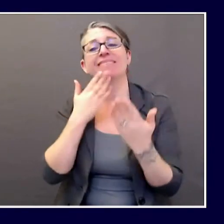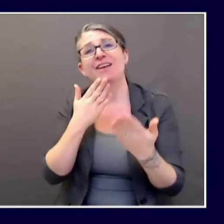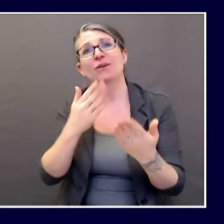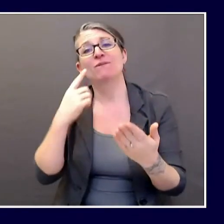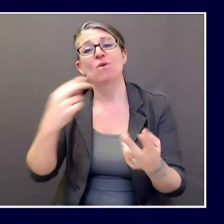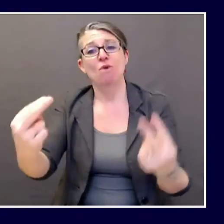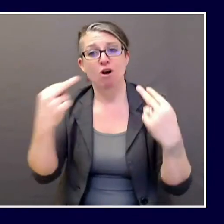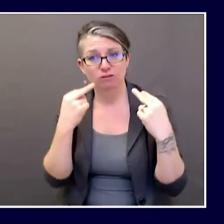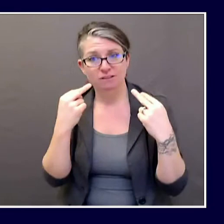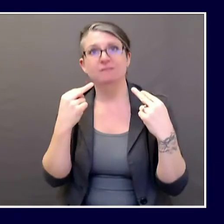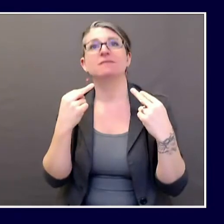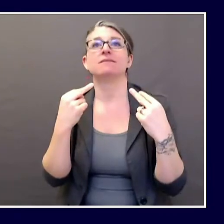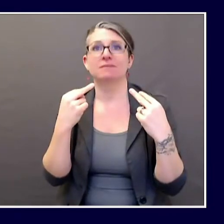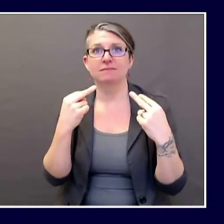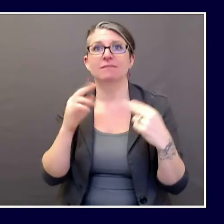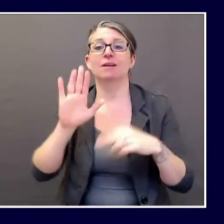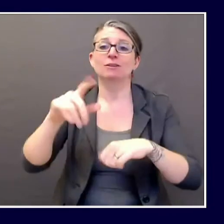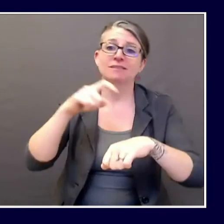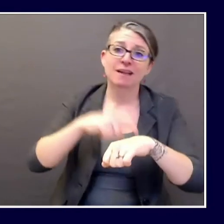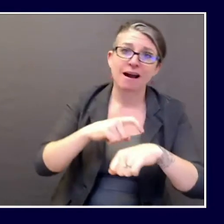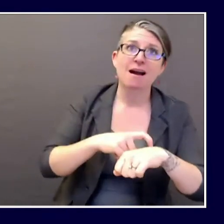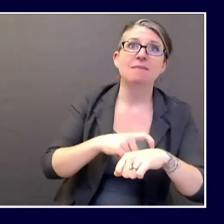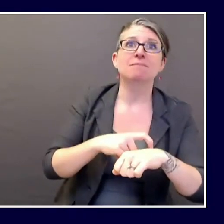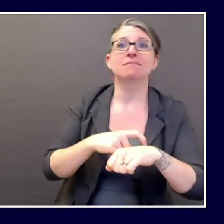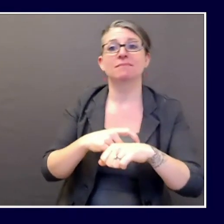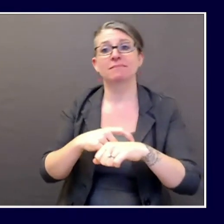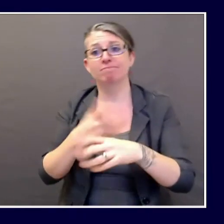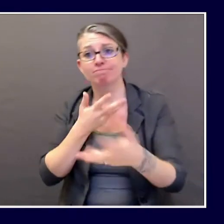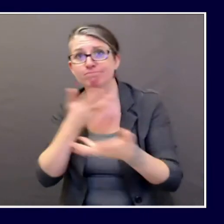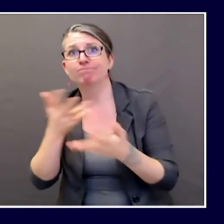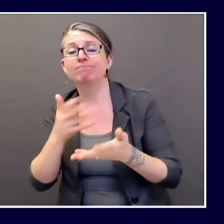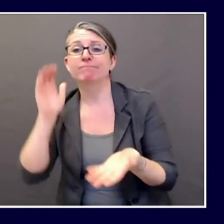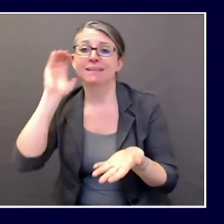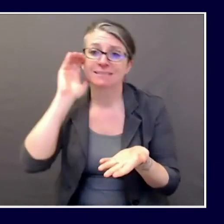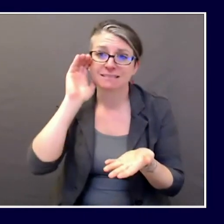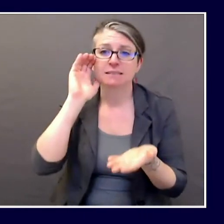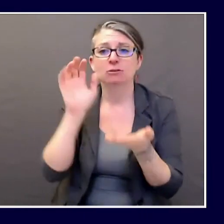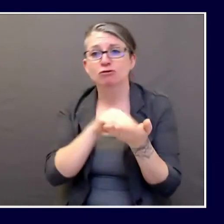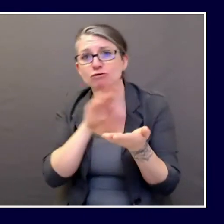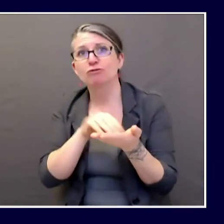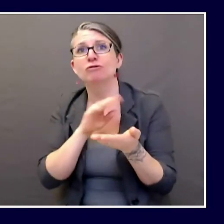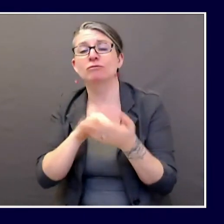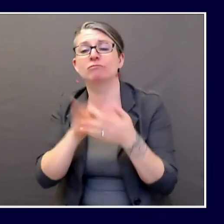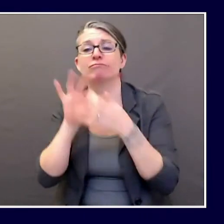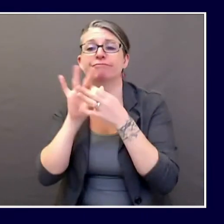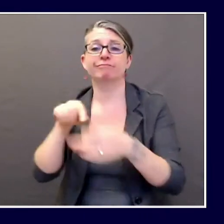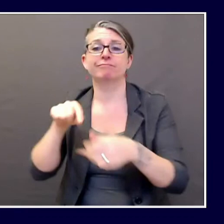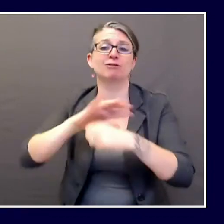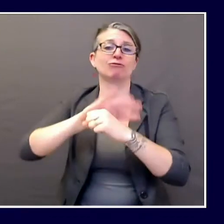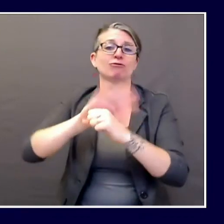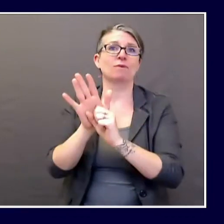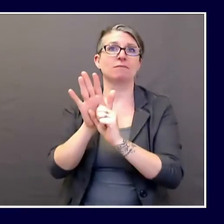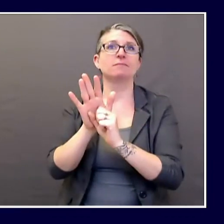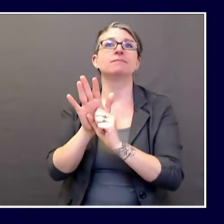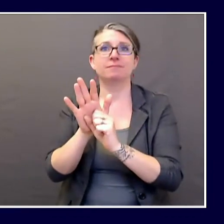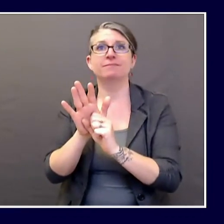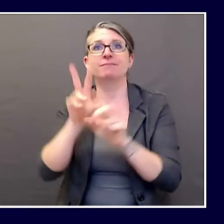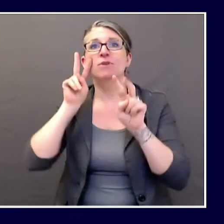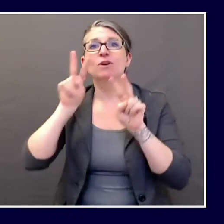out of your day to tune in, hear where we are, and get the latest updates on COVID-19. I look forward to chatting with everyone